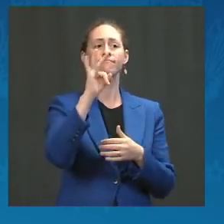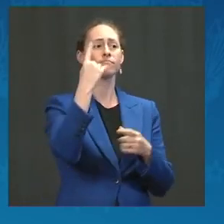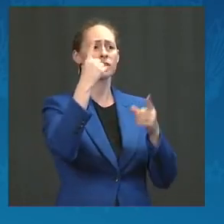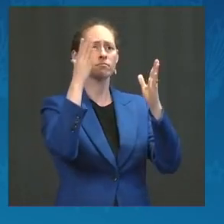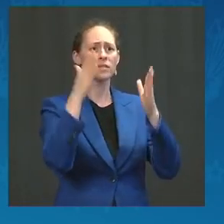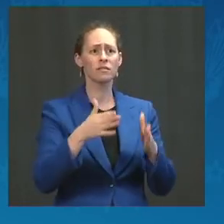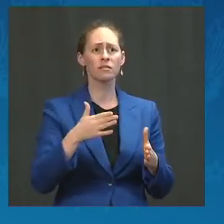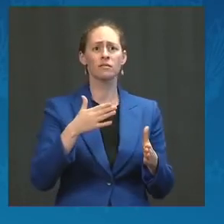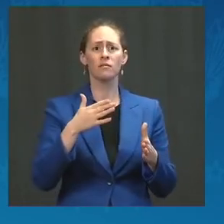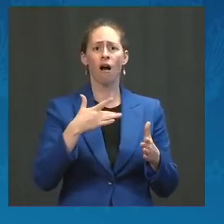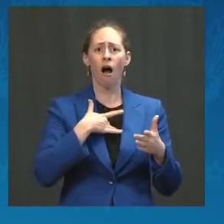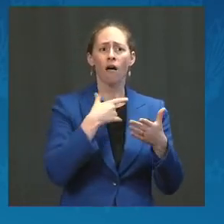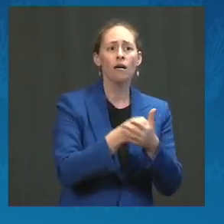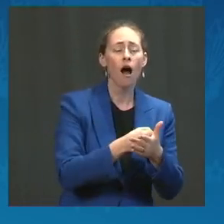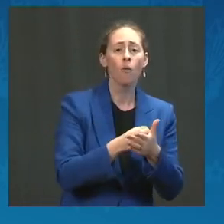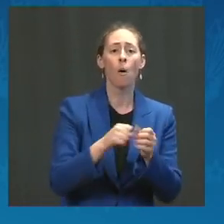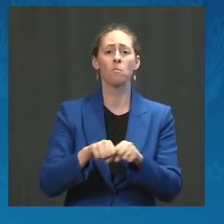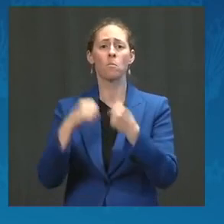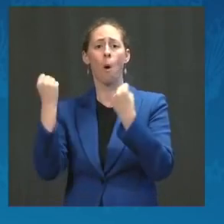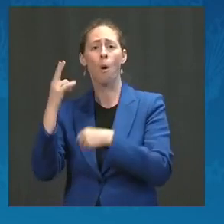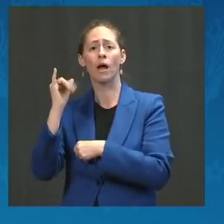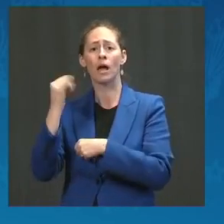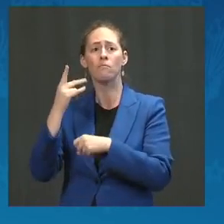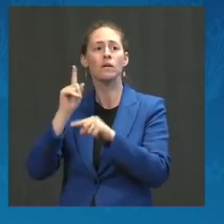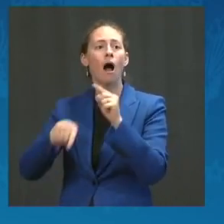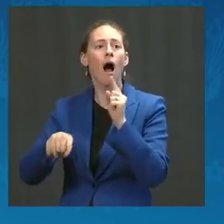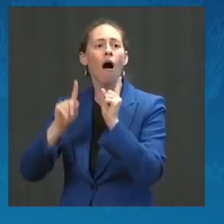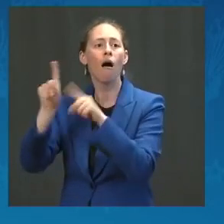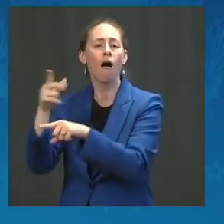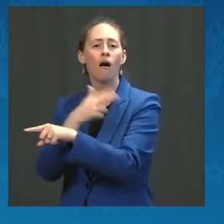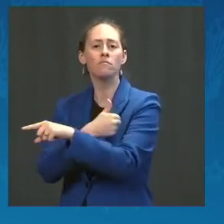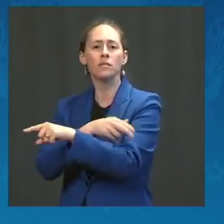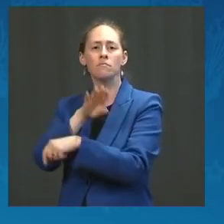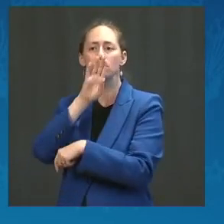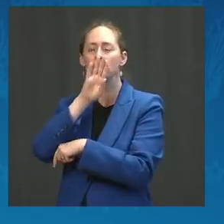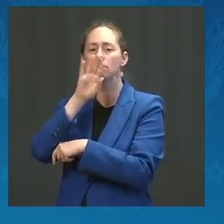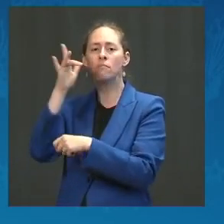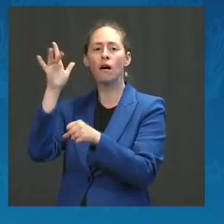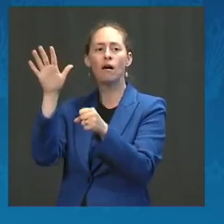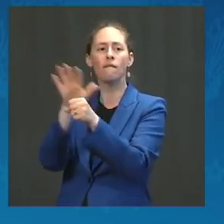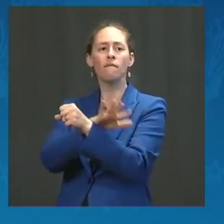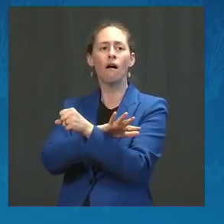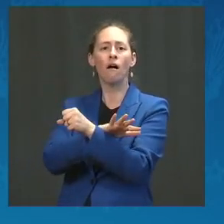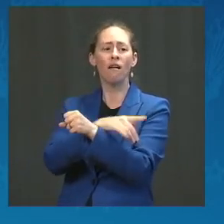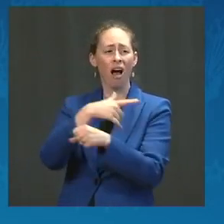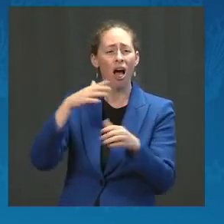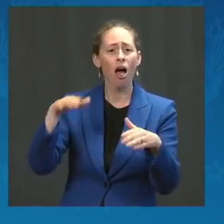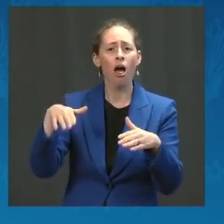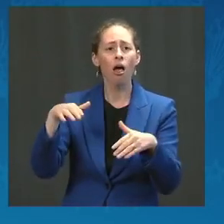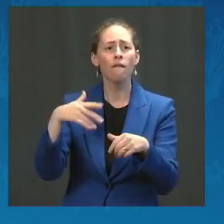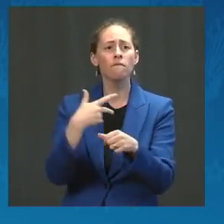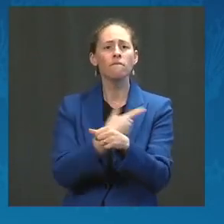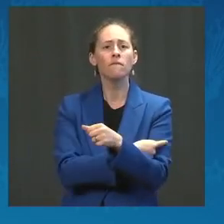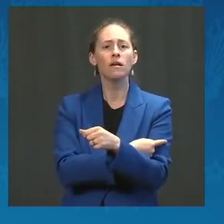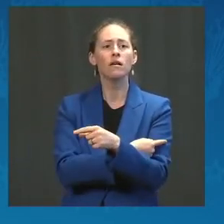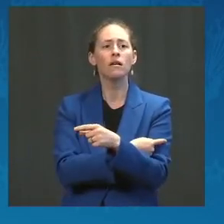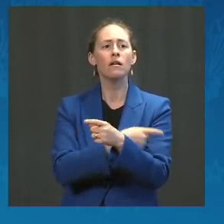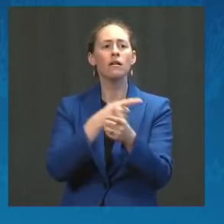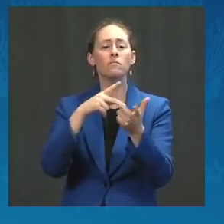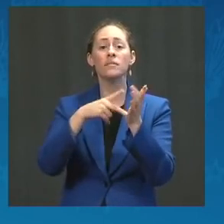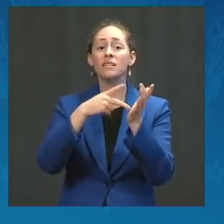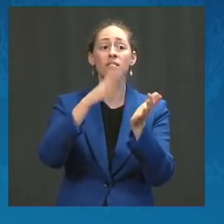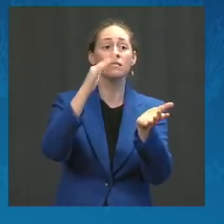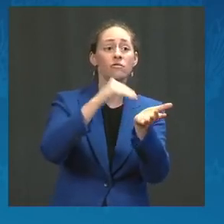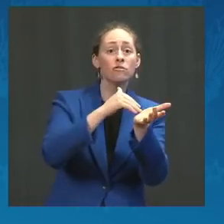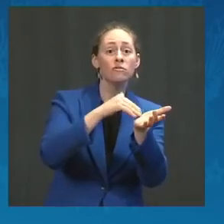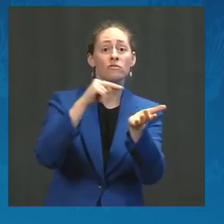hip, there may not be a hospital bed for them. If you're unvaccinated, you put your doctor and nurses at risk,